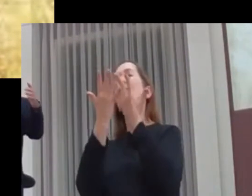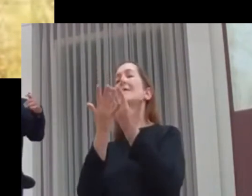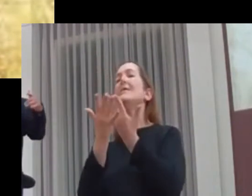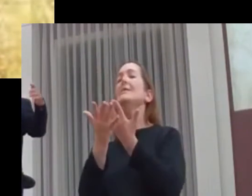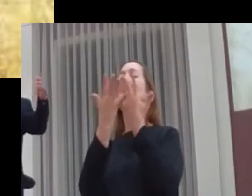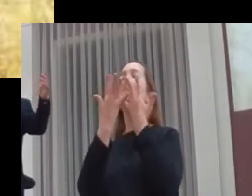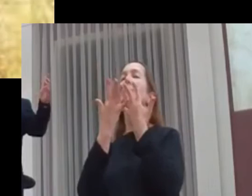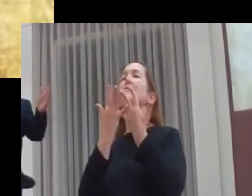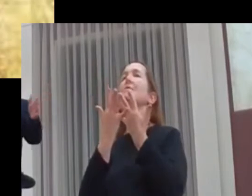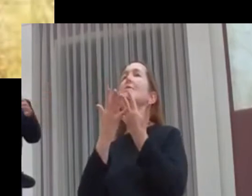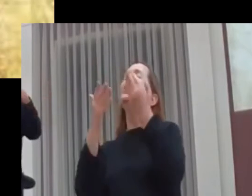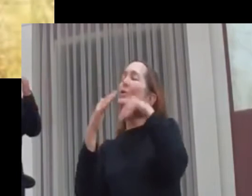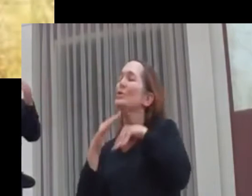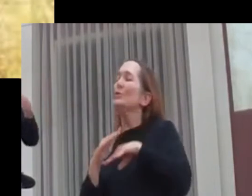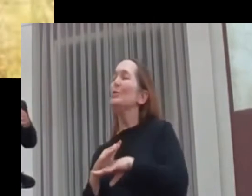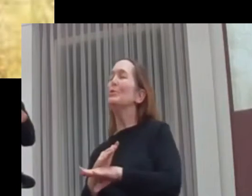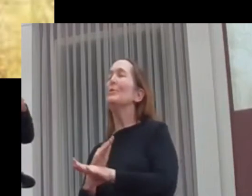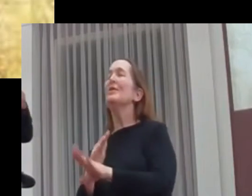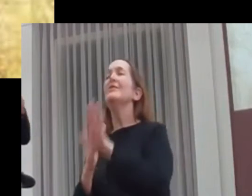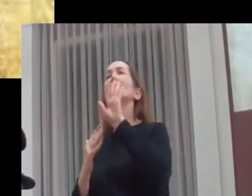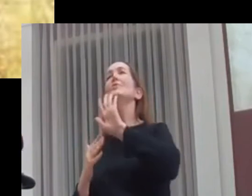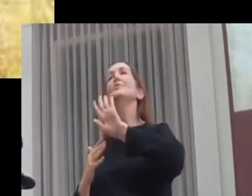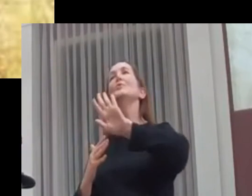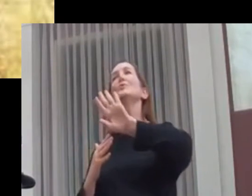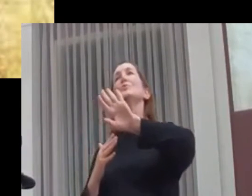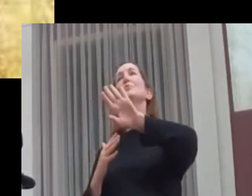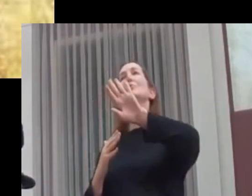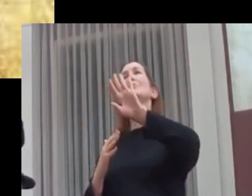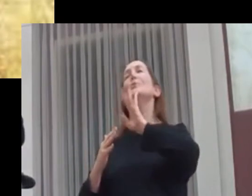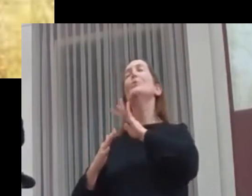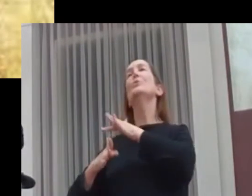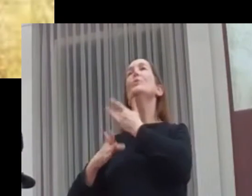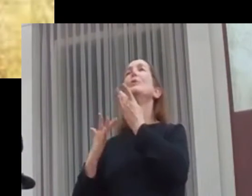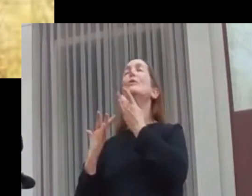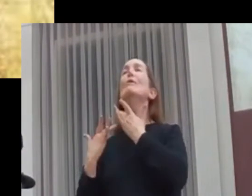garden. The Savior